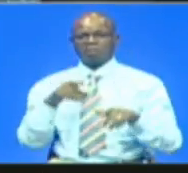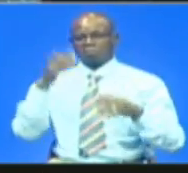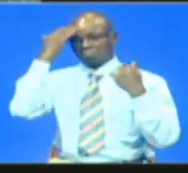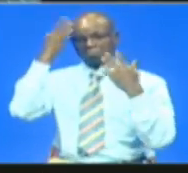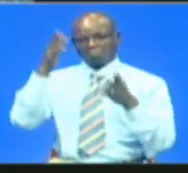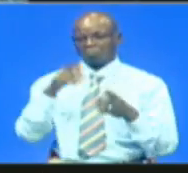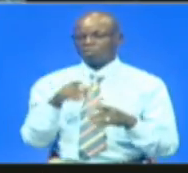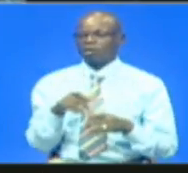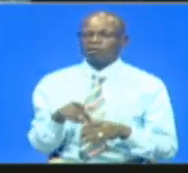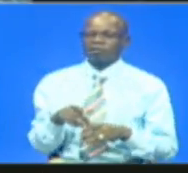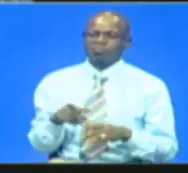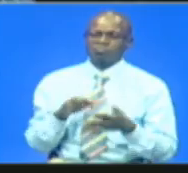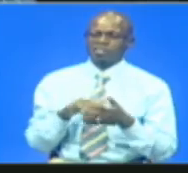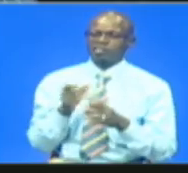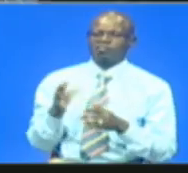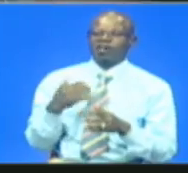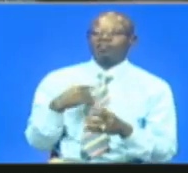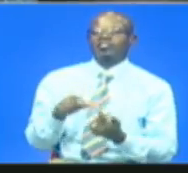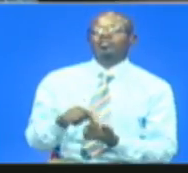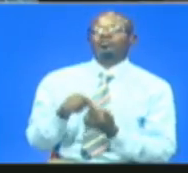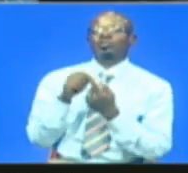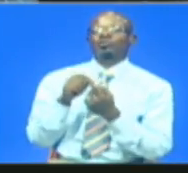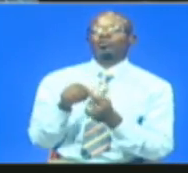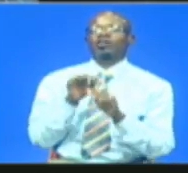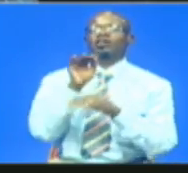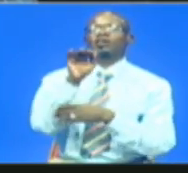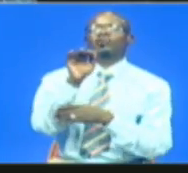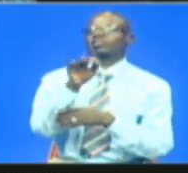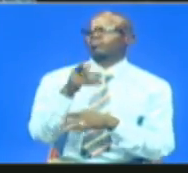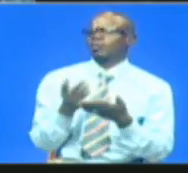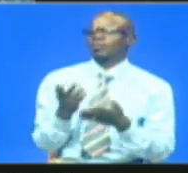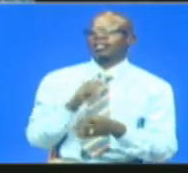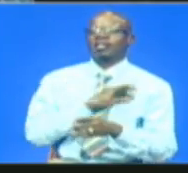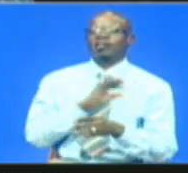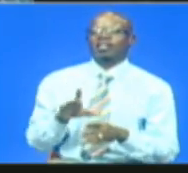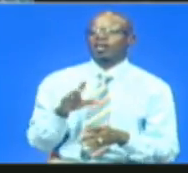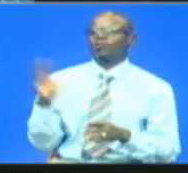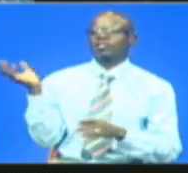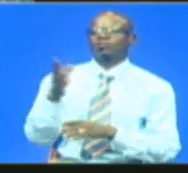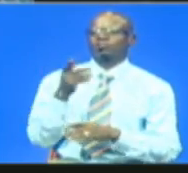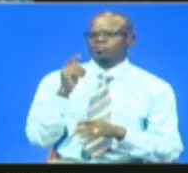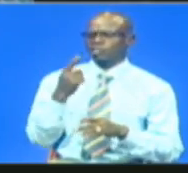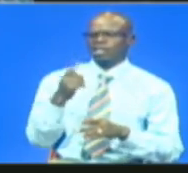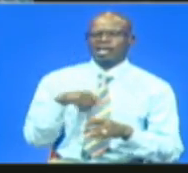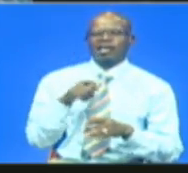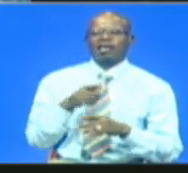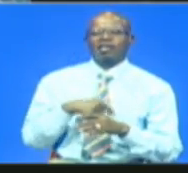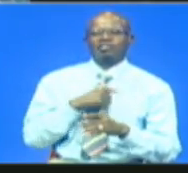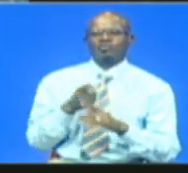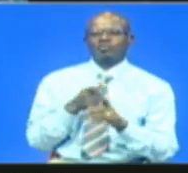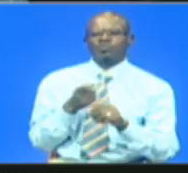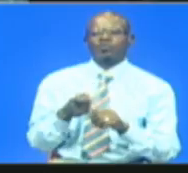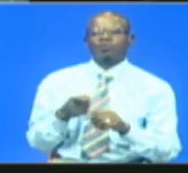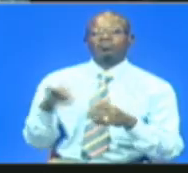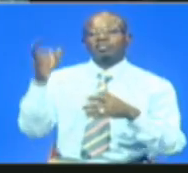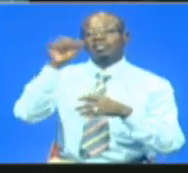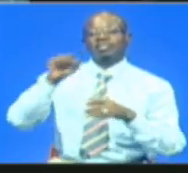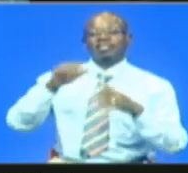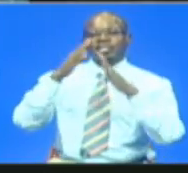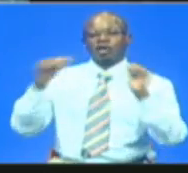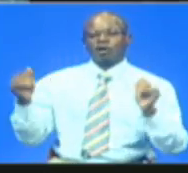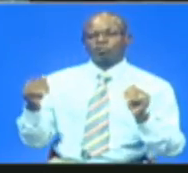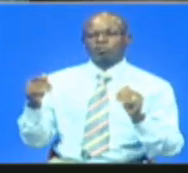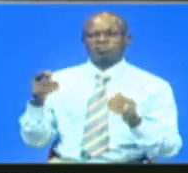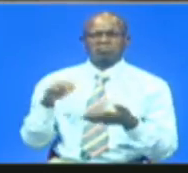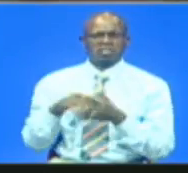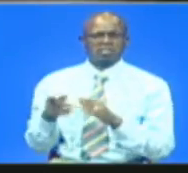with. Unless there was a special request, maybe the governor will tell us from the state house to chip into the budget. Maybe the